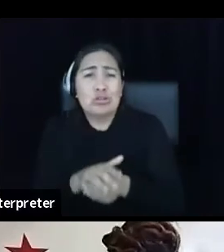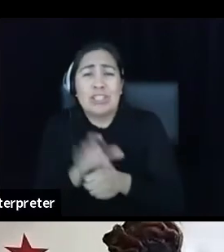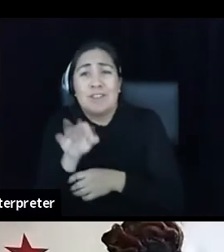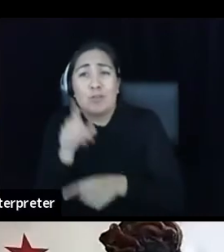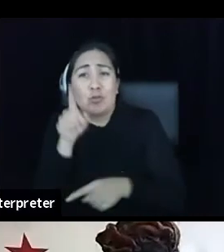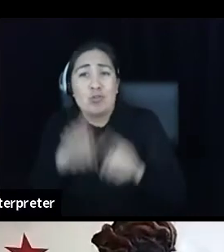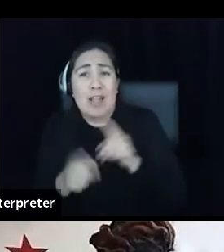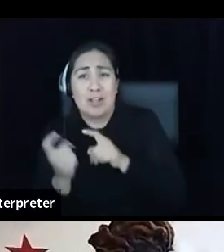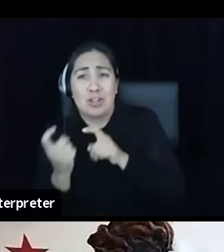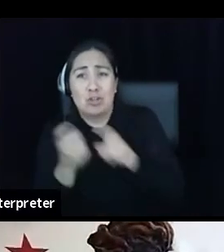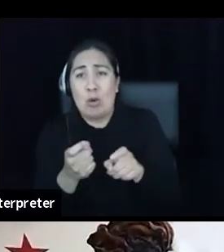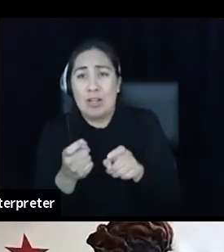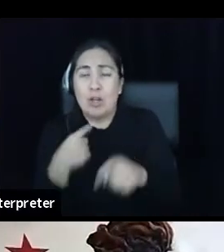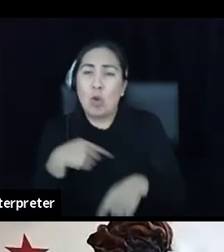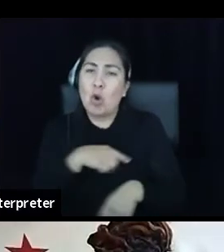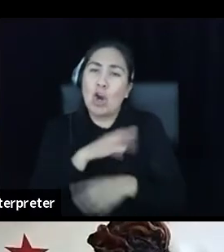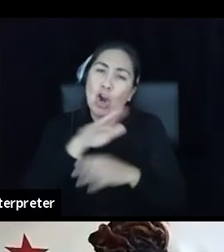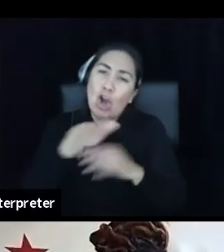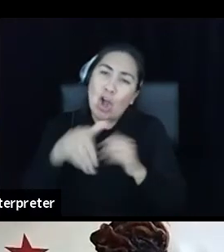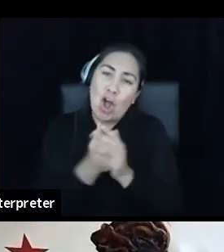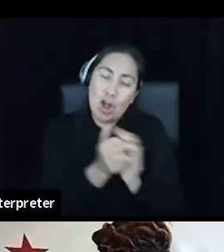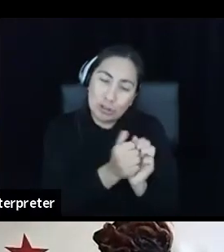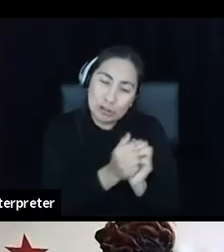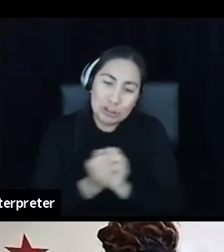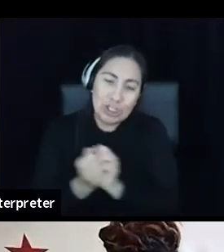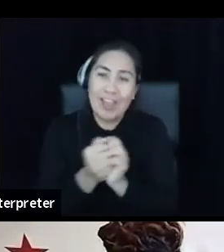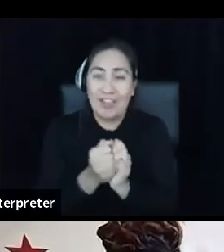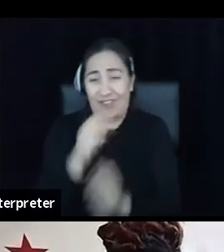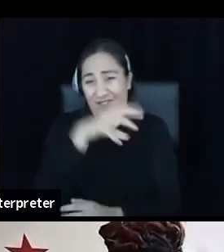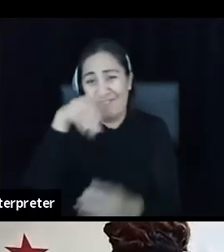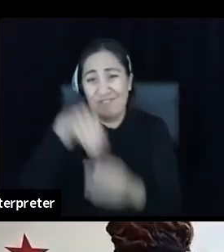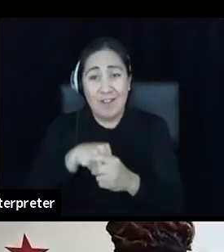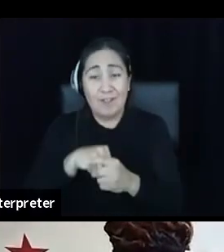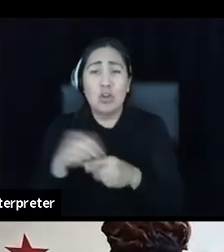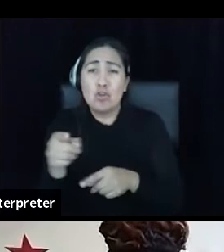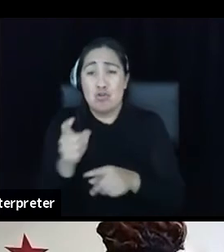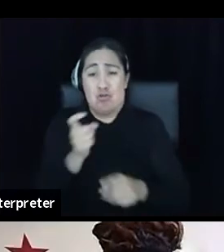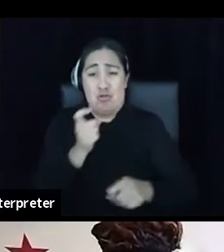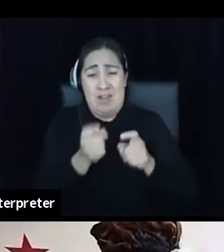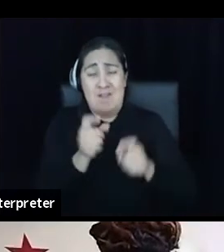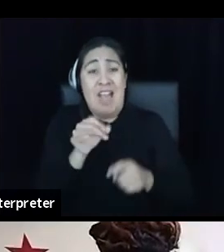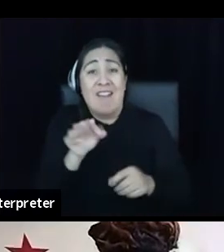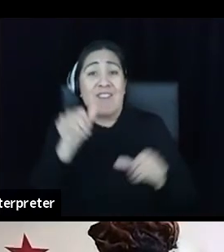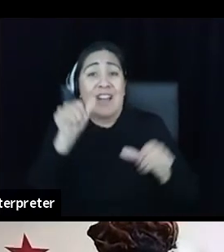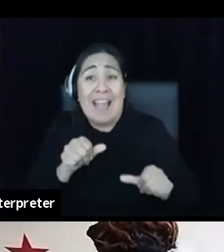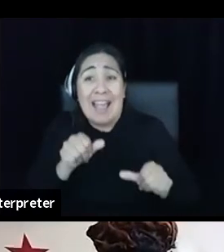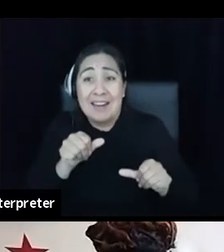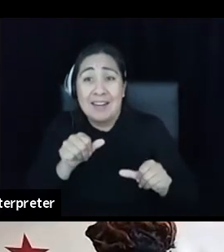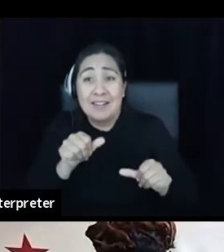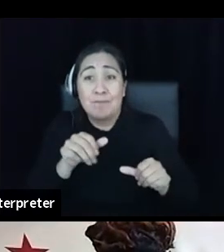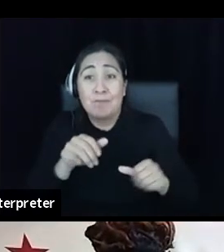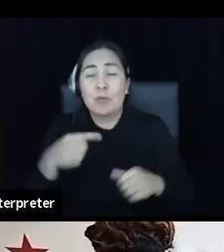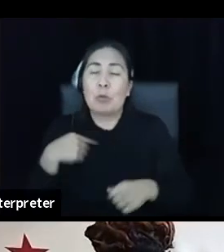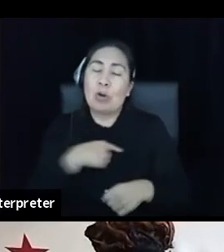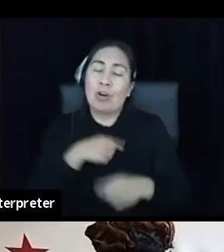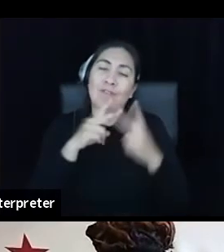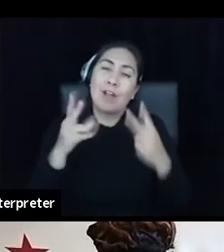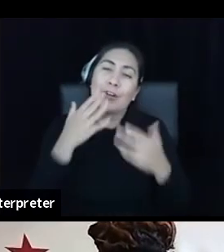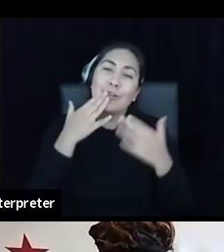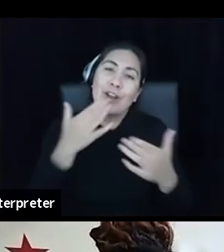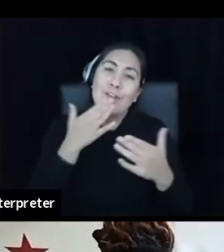together. So please give according to your ability. And we're really grateful for your support.